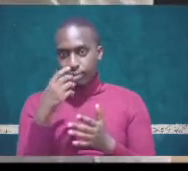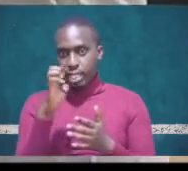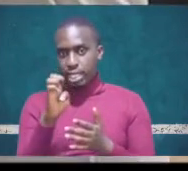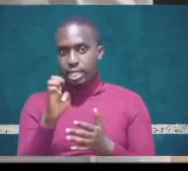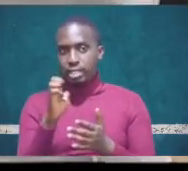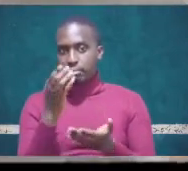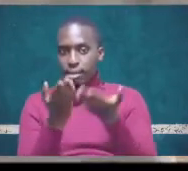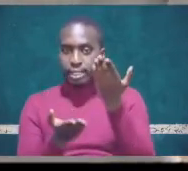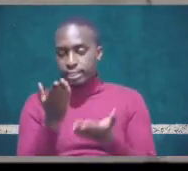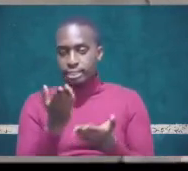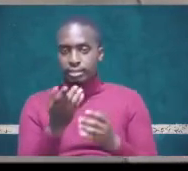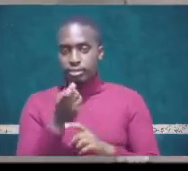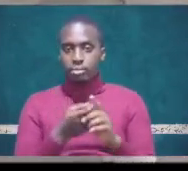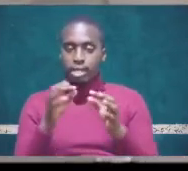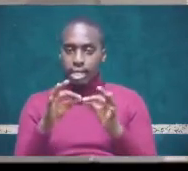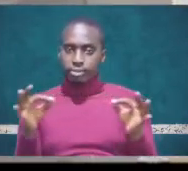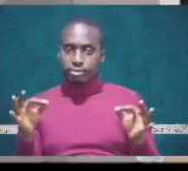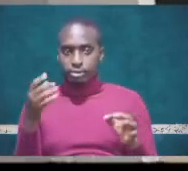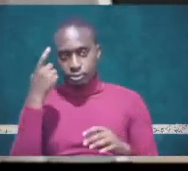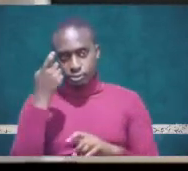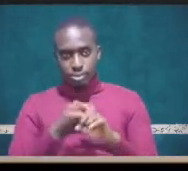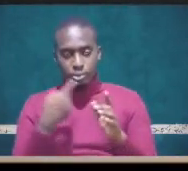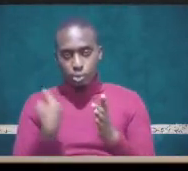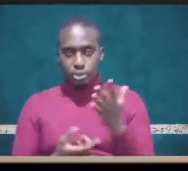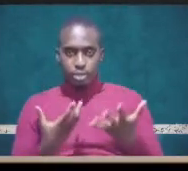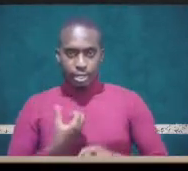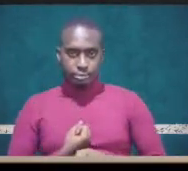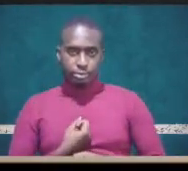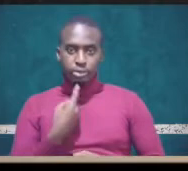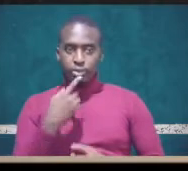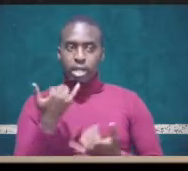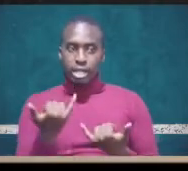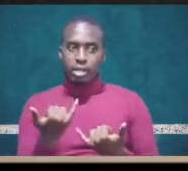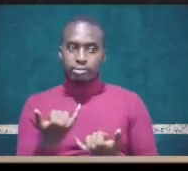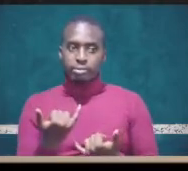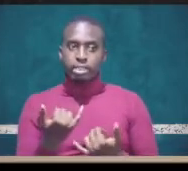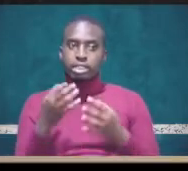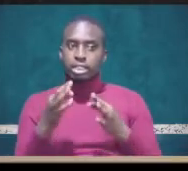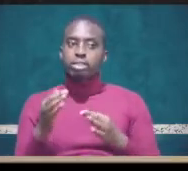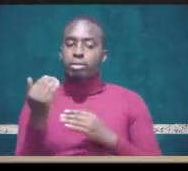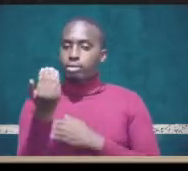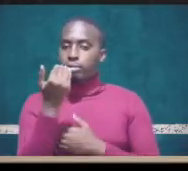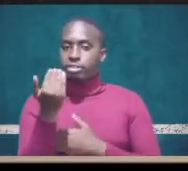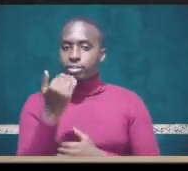that balances against the length of that one, of what we have. So now what is being asked here